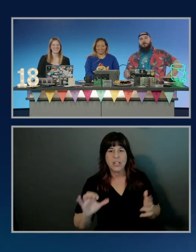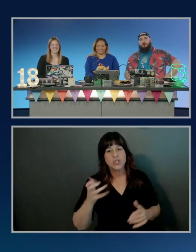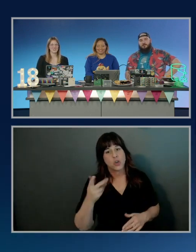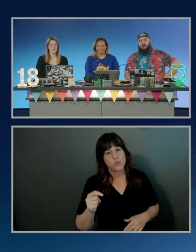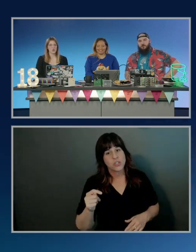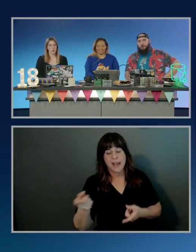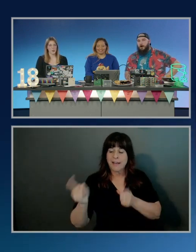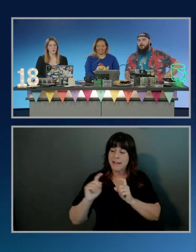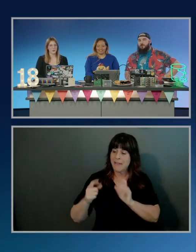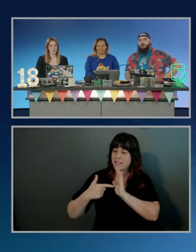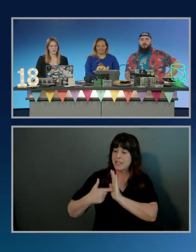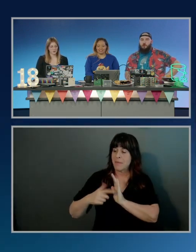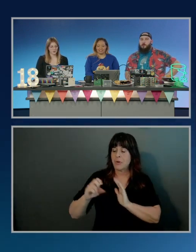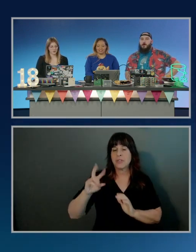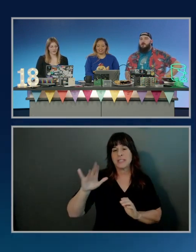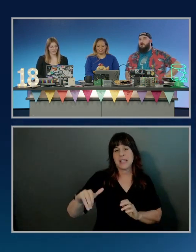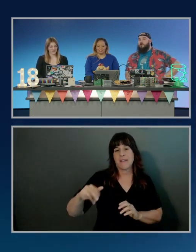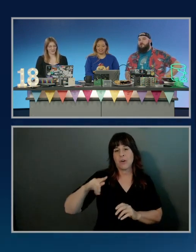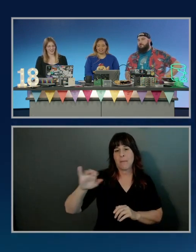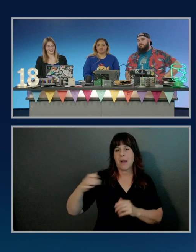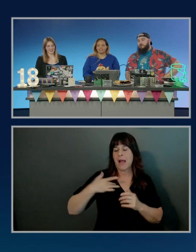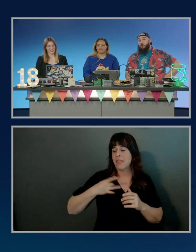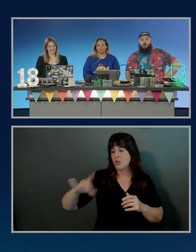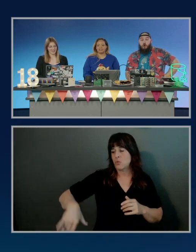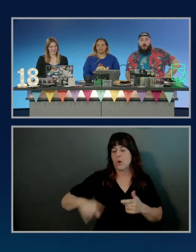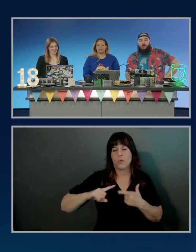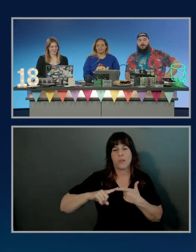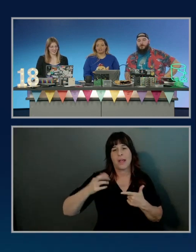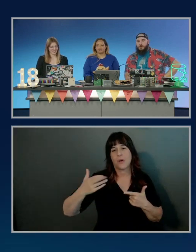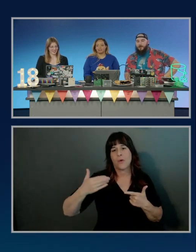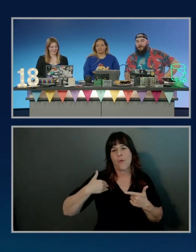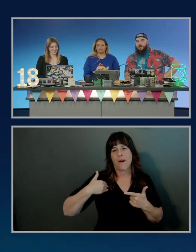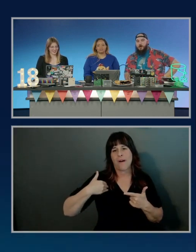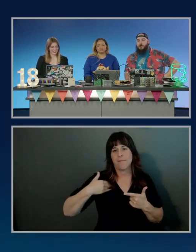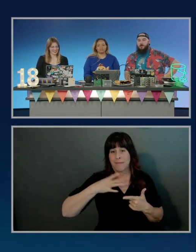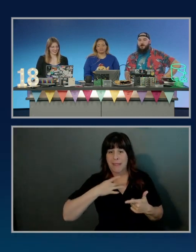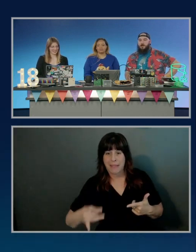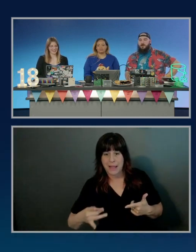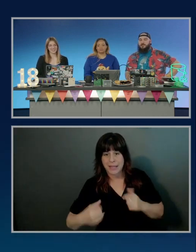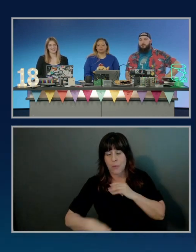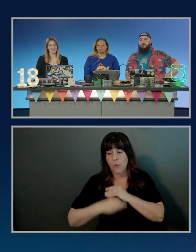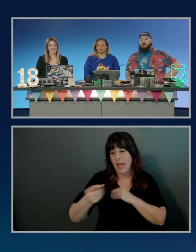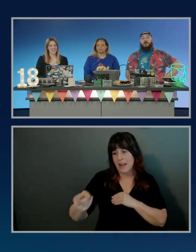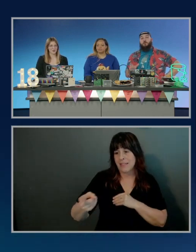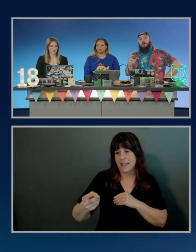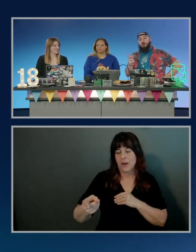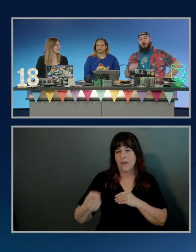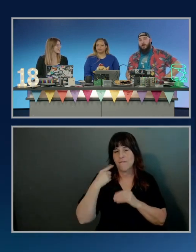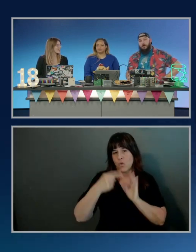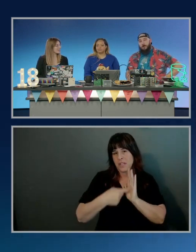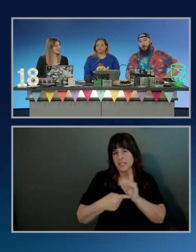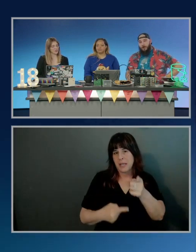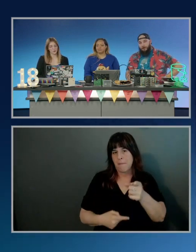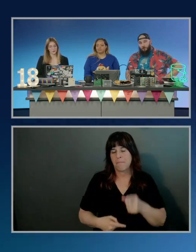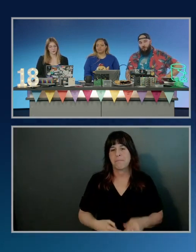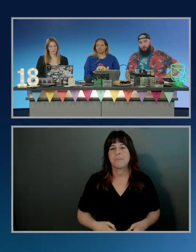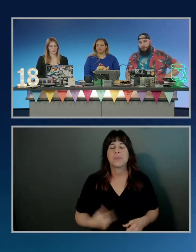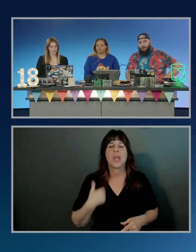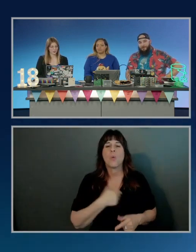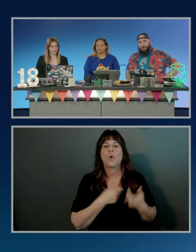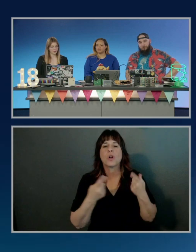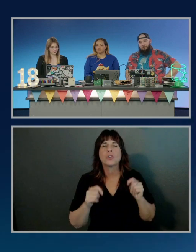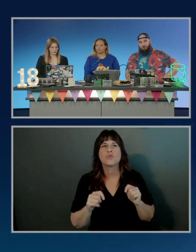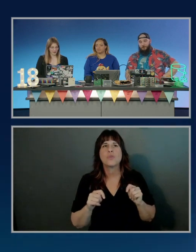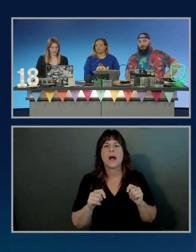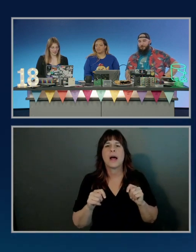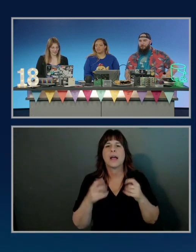us an example of a savory pie that you don't like or have or like, so we can add it here in the example phrases, and we're going to try to play